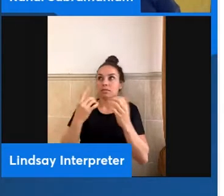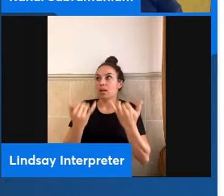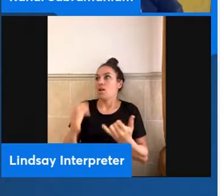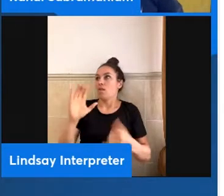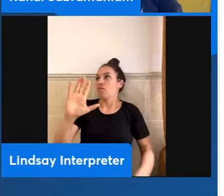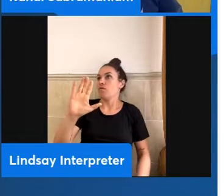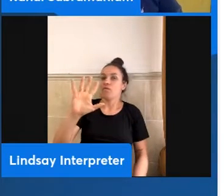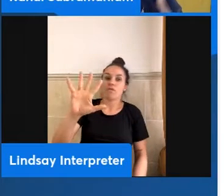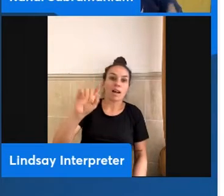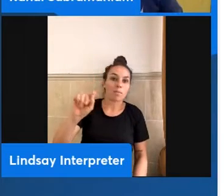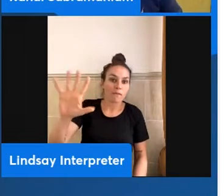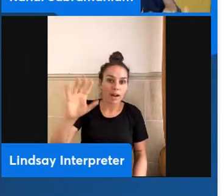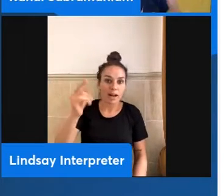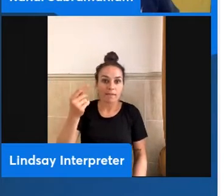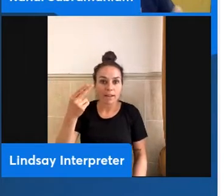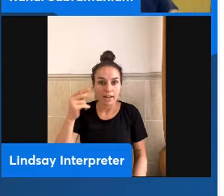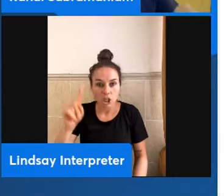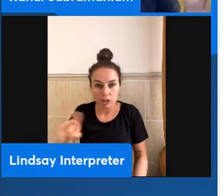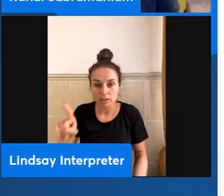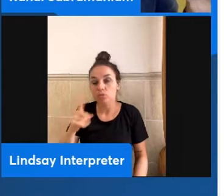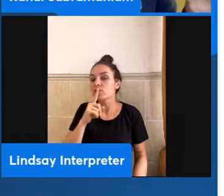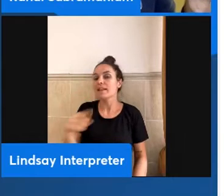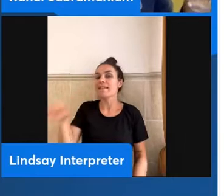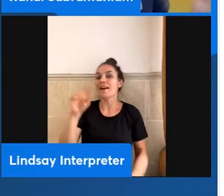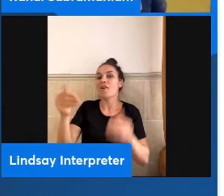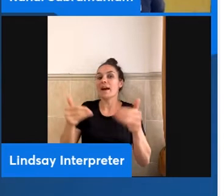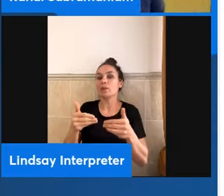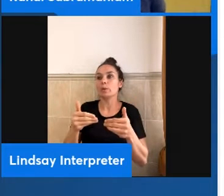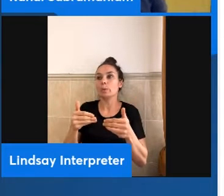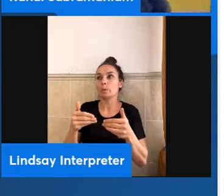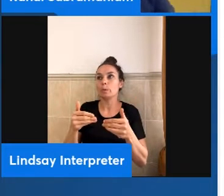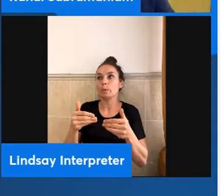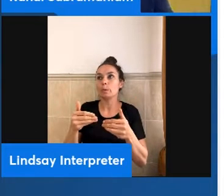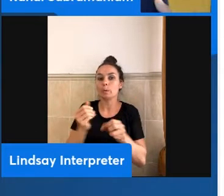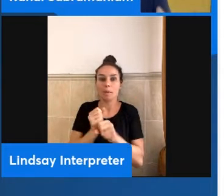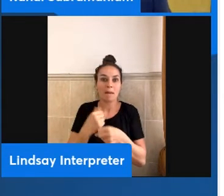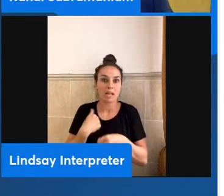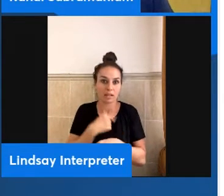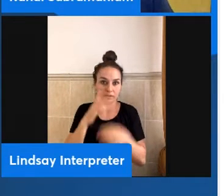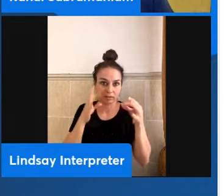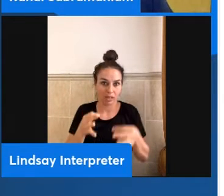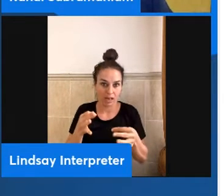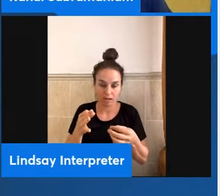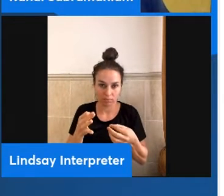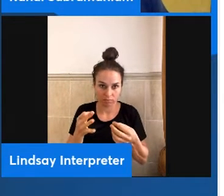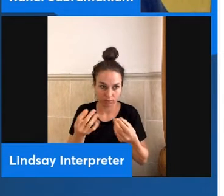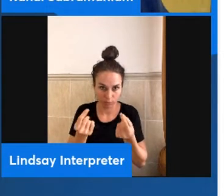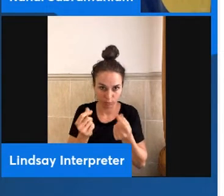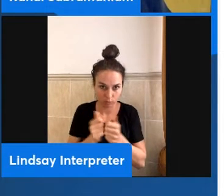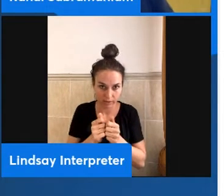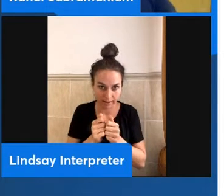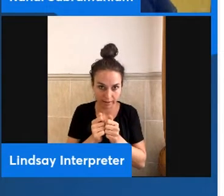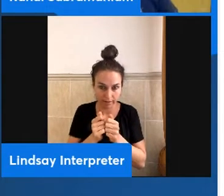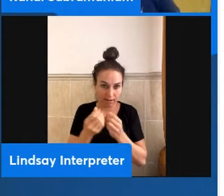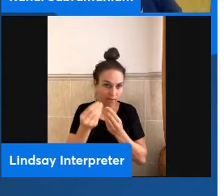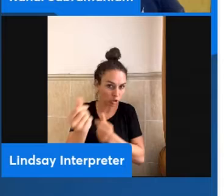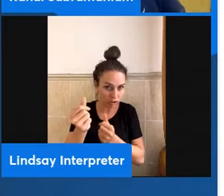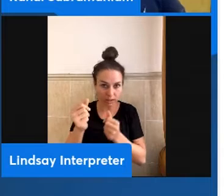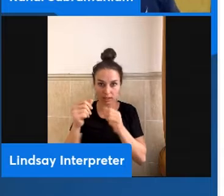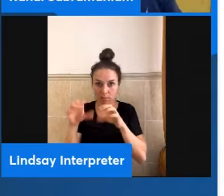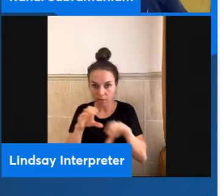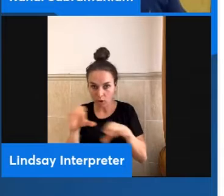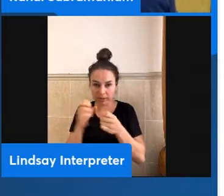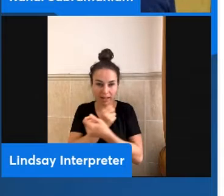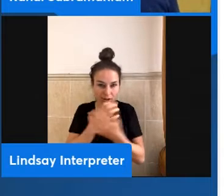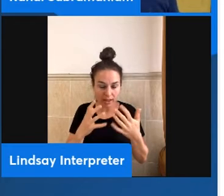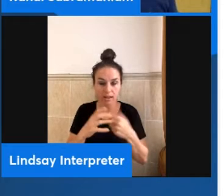speeds. They are having to make trade-offs like decide what are going to be efficiency cores and decide what are going to be performance cores, because if